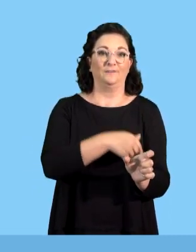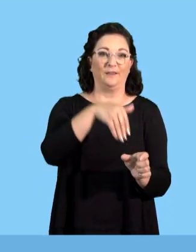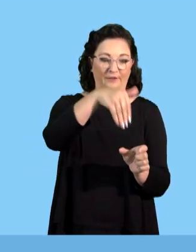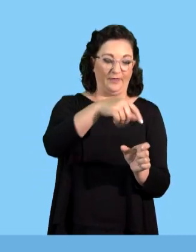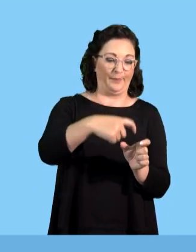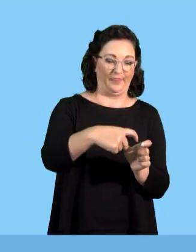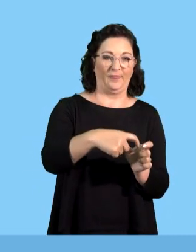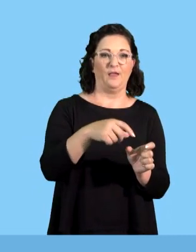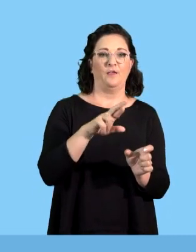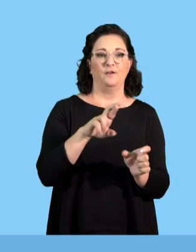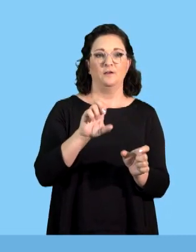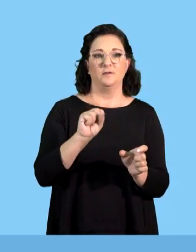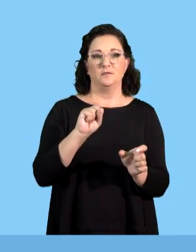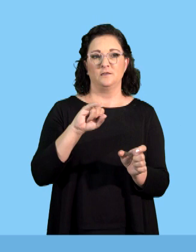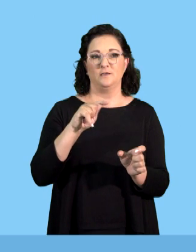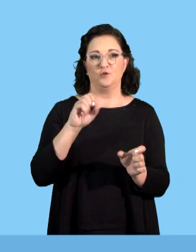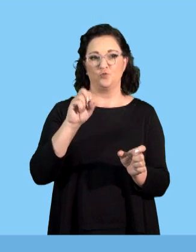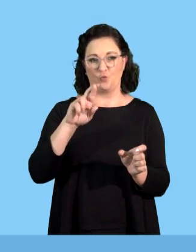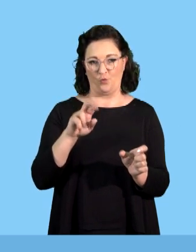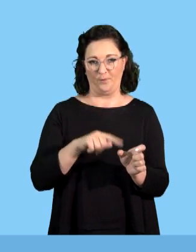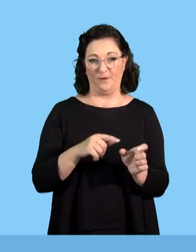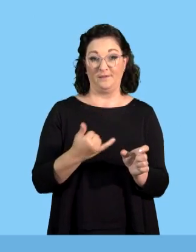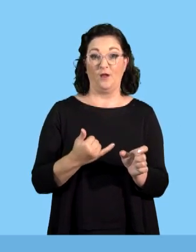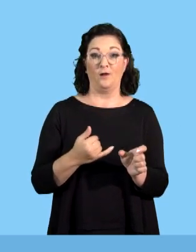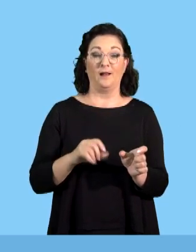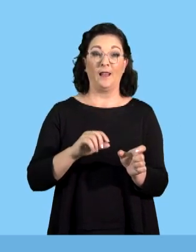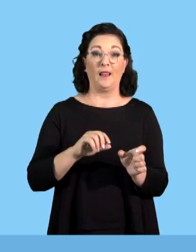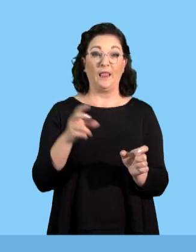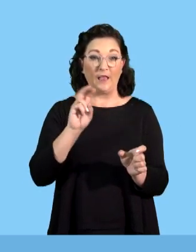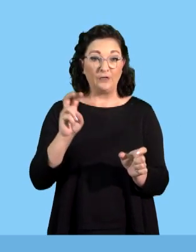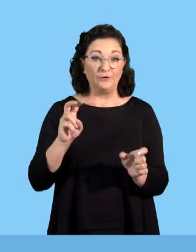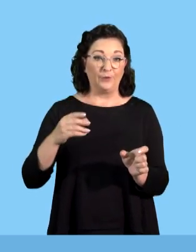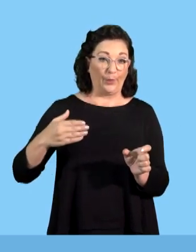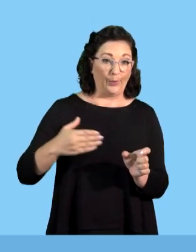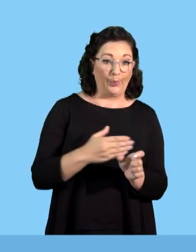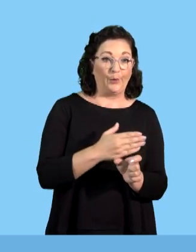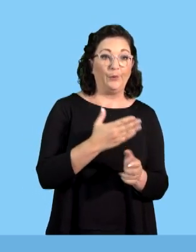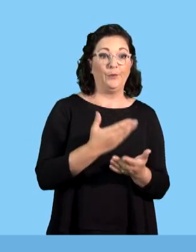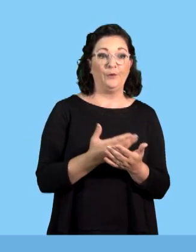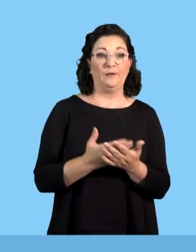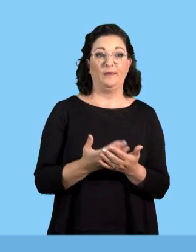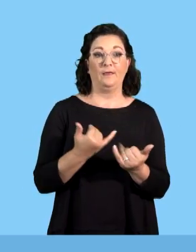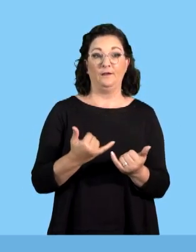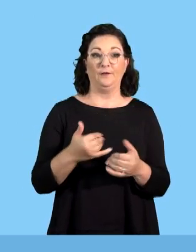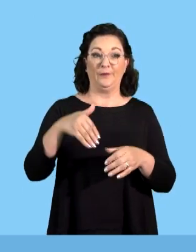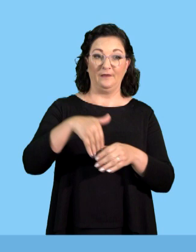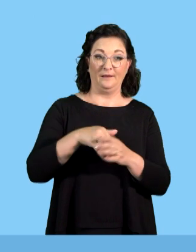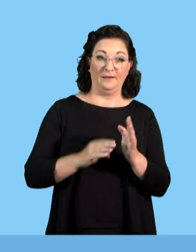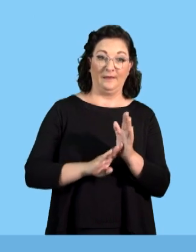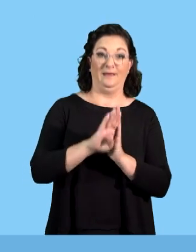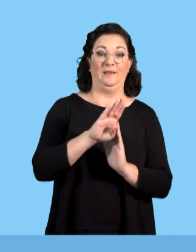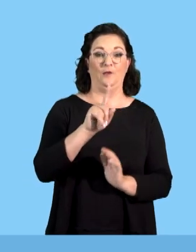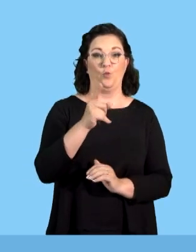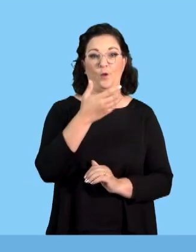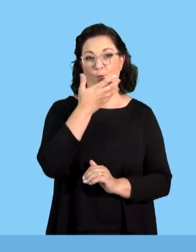resistor itself. Now, an electric current can cause objects to increase their heat. Because this energy that is being